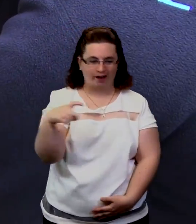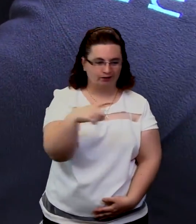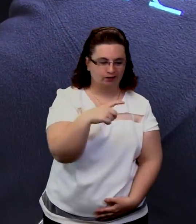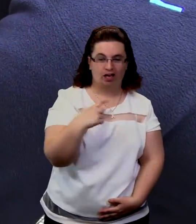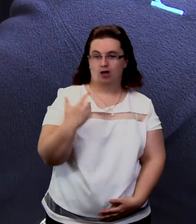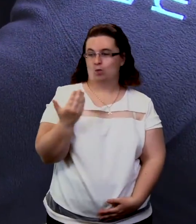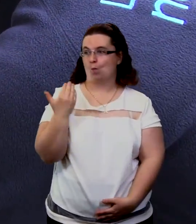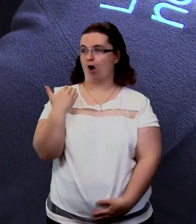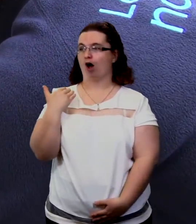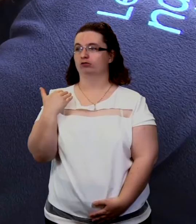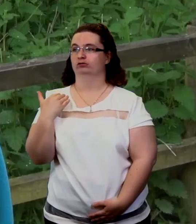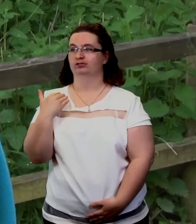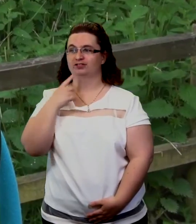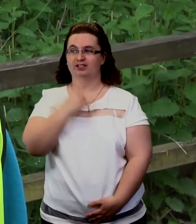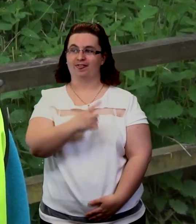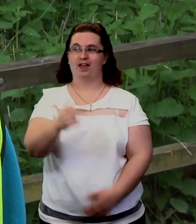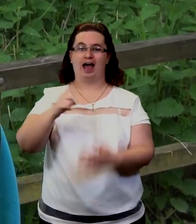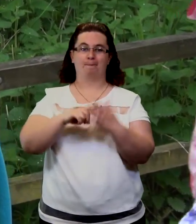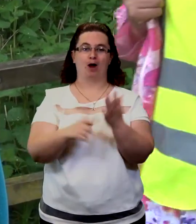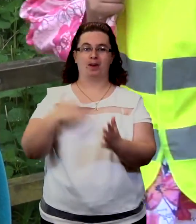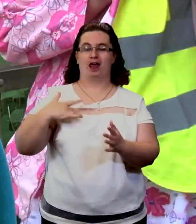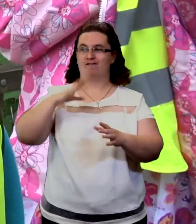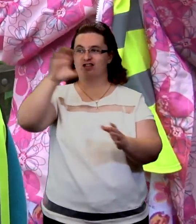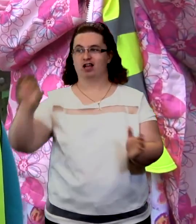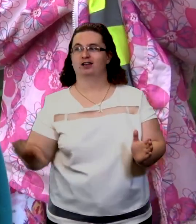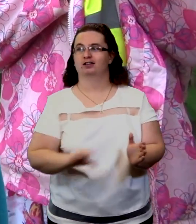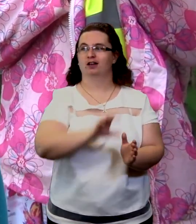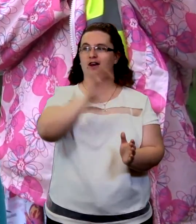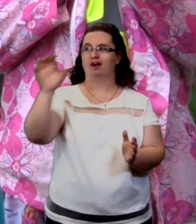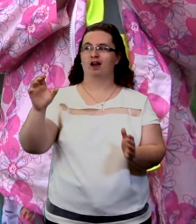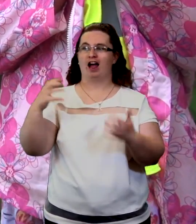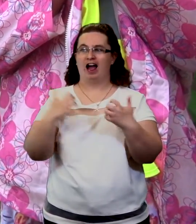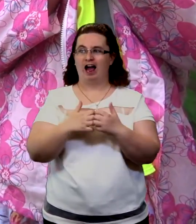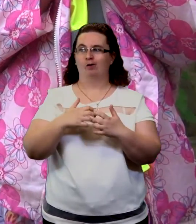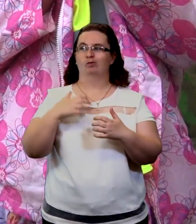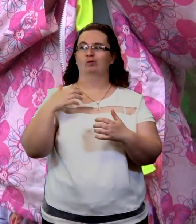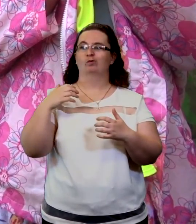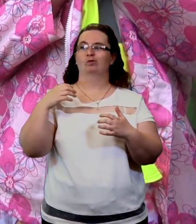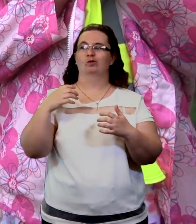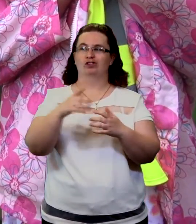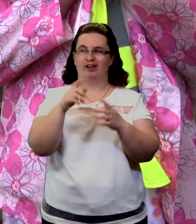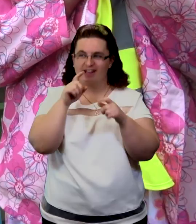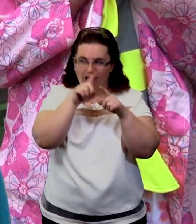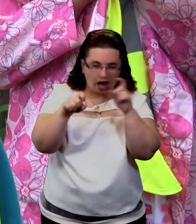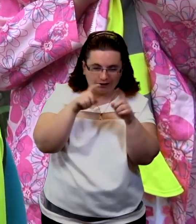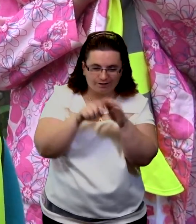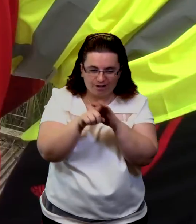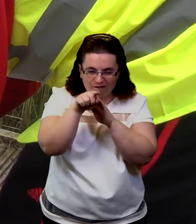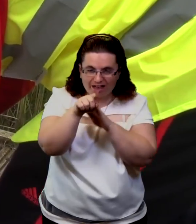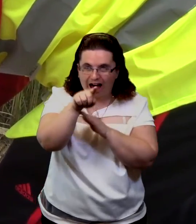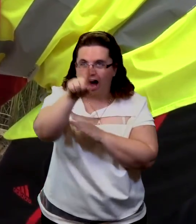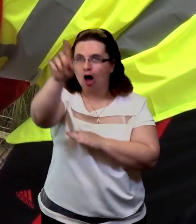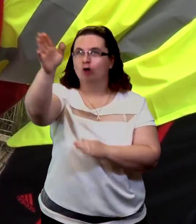really special wings. Would you like to do that one day? Climb up a reed and take your body off, get a pair of wings? No.